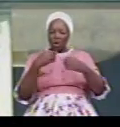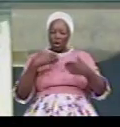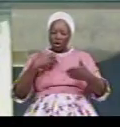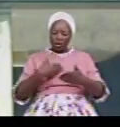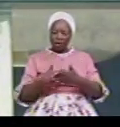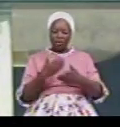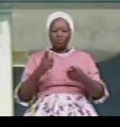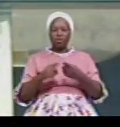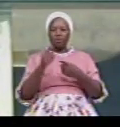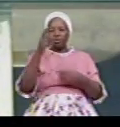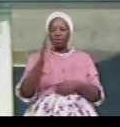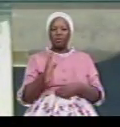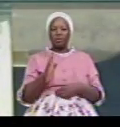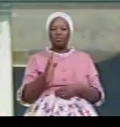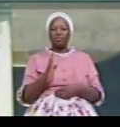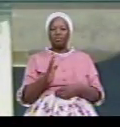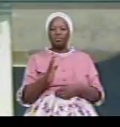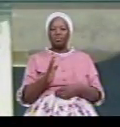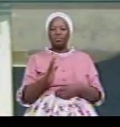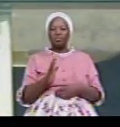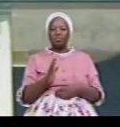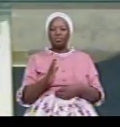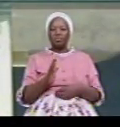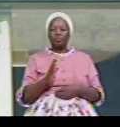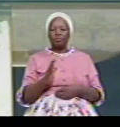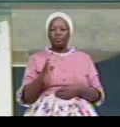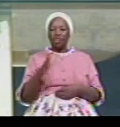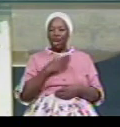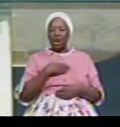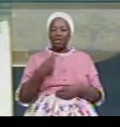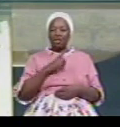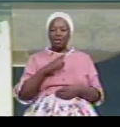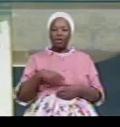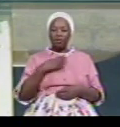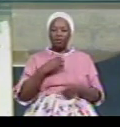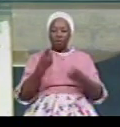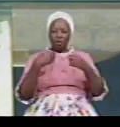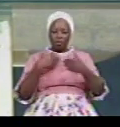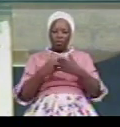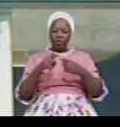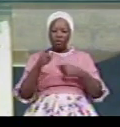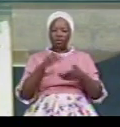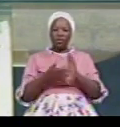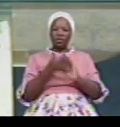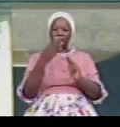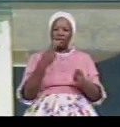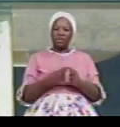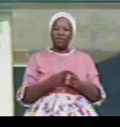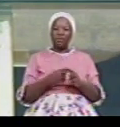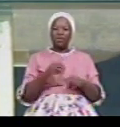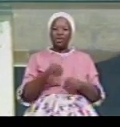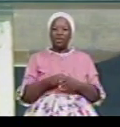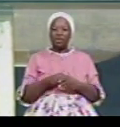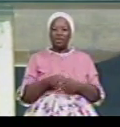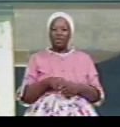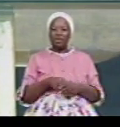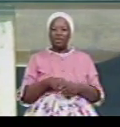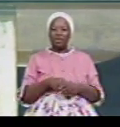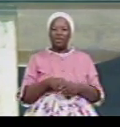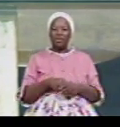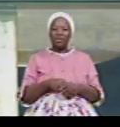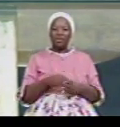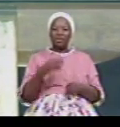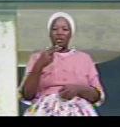to God. And the Lord is going to draw near unto you. In Hebrews chapter